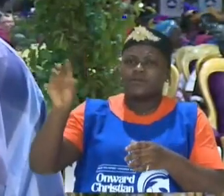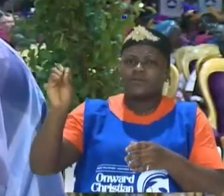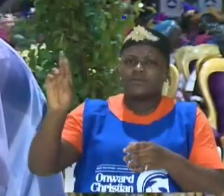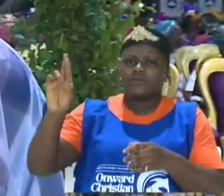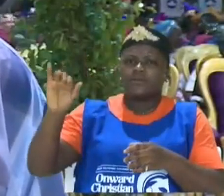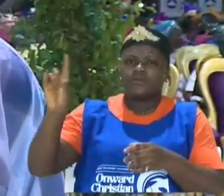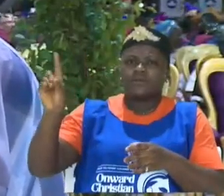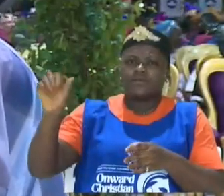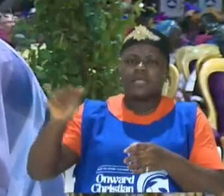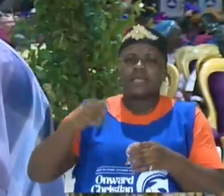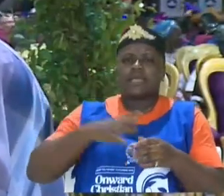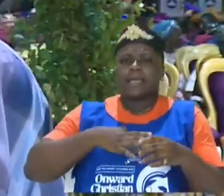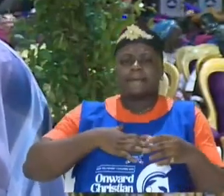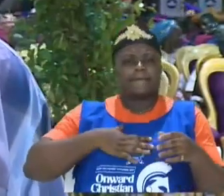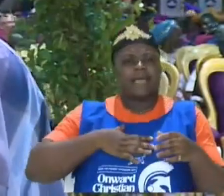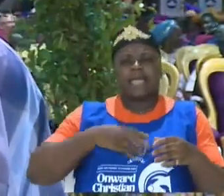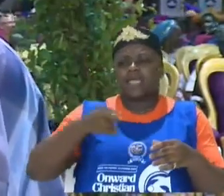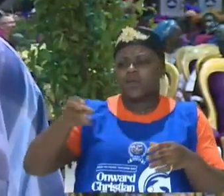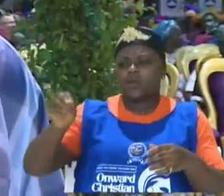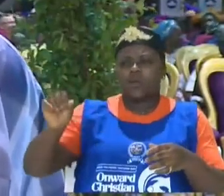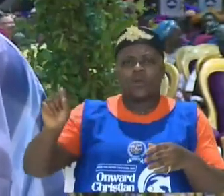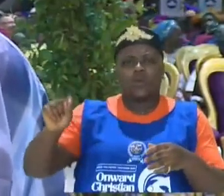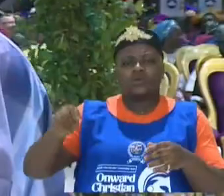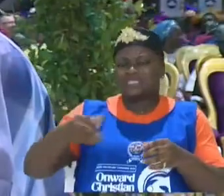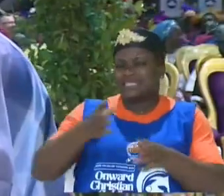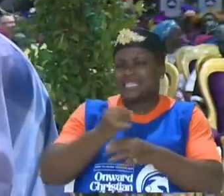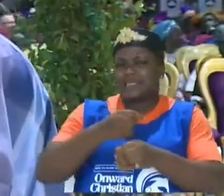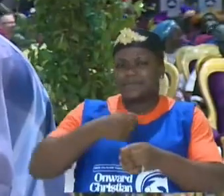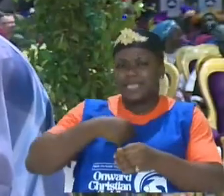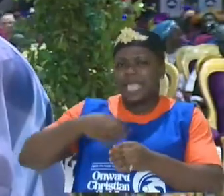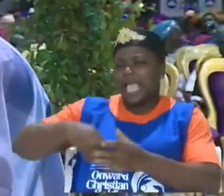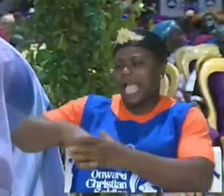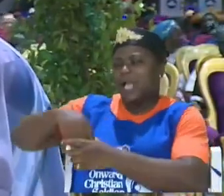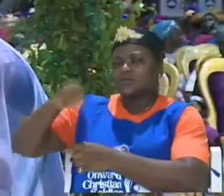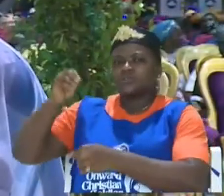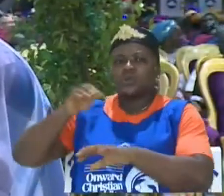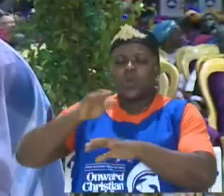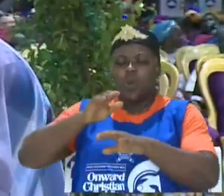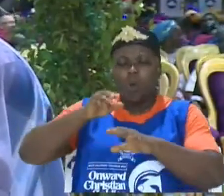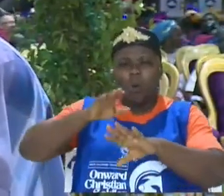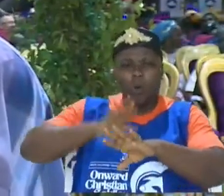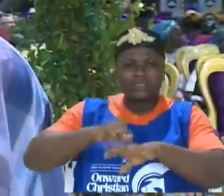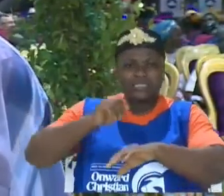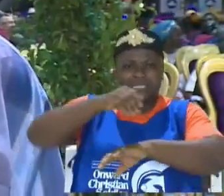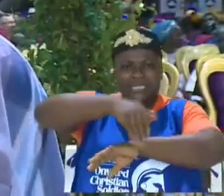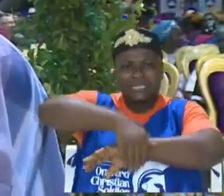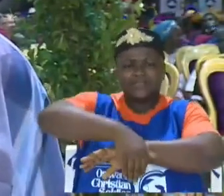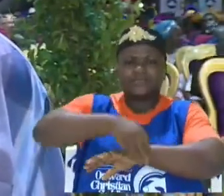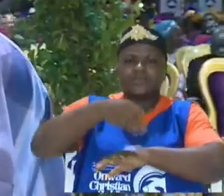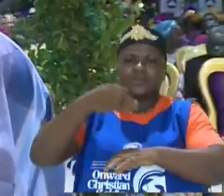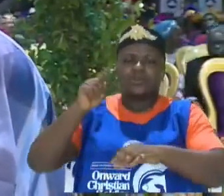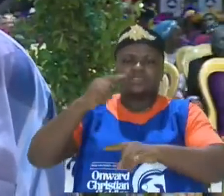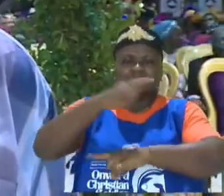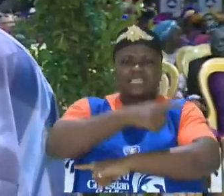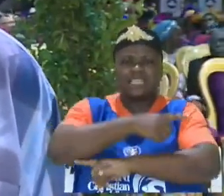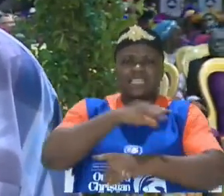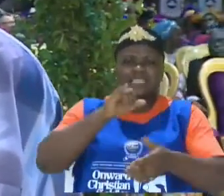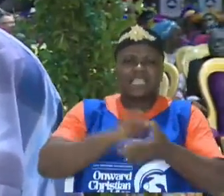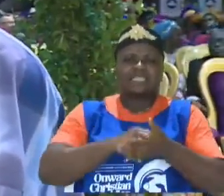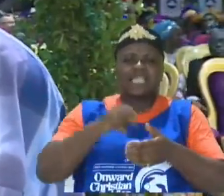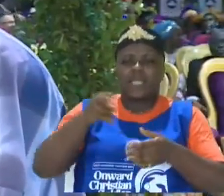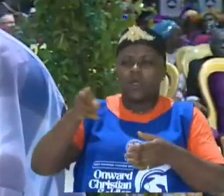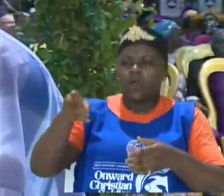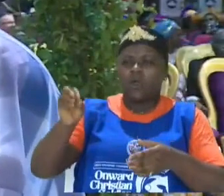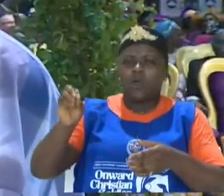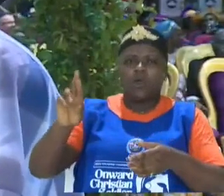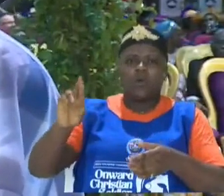My host took me out on the eve of the day that the hurricane was expected. That was a Tuesday